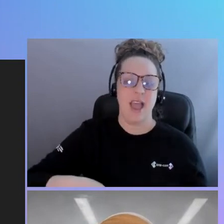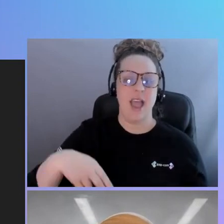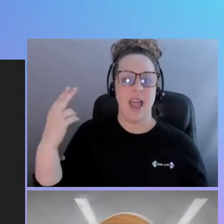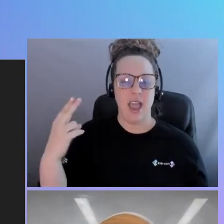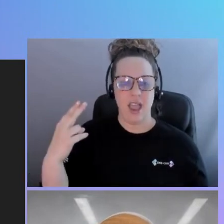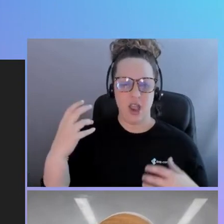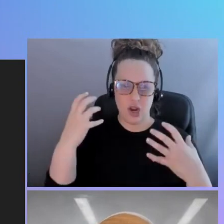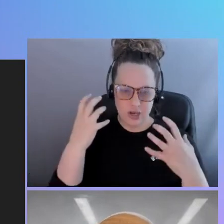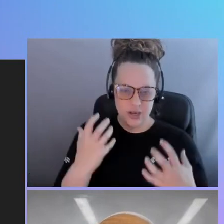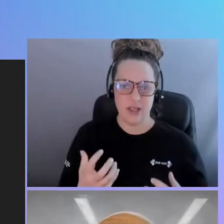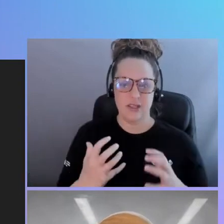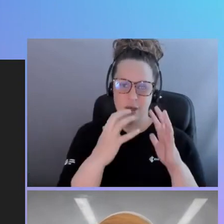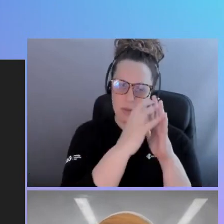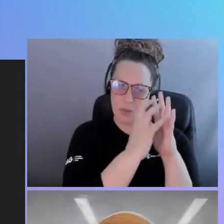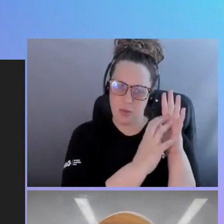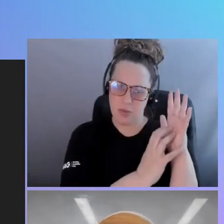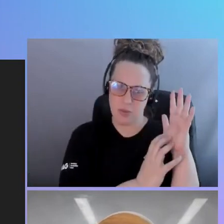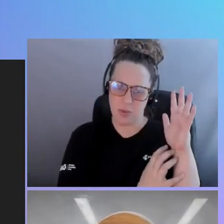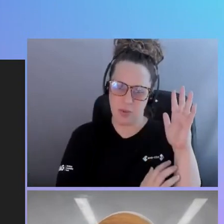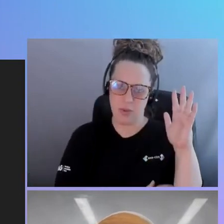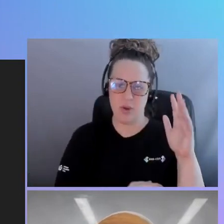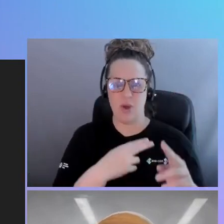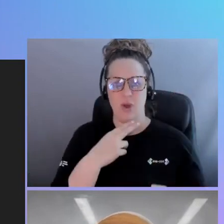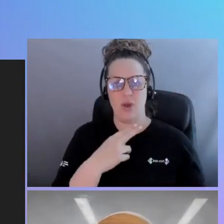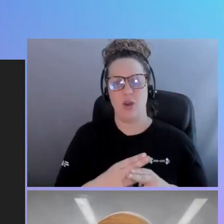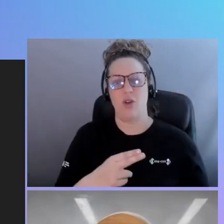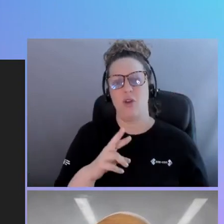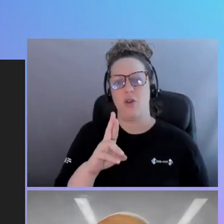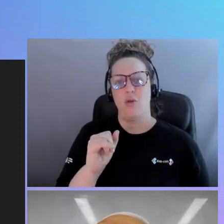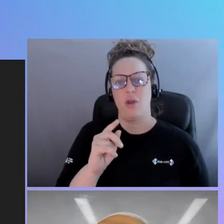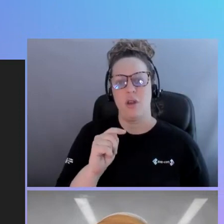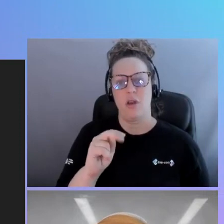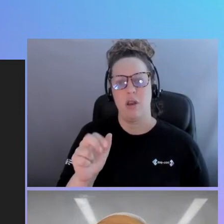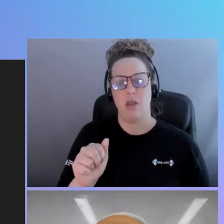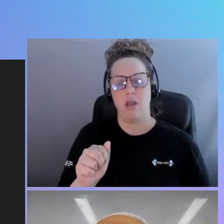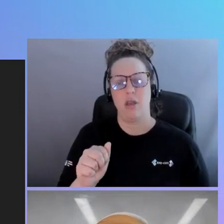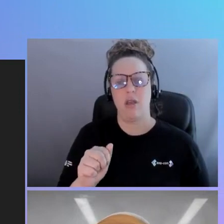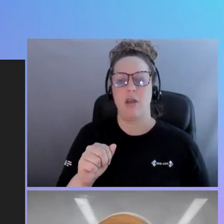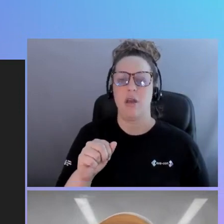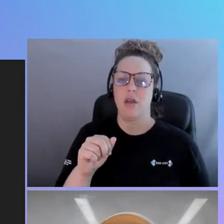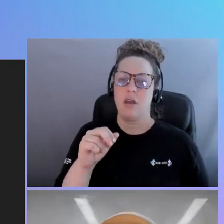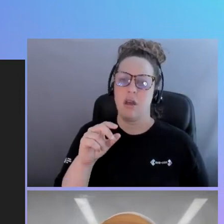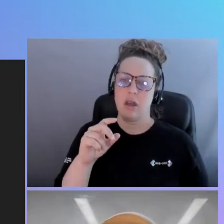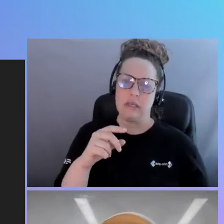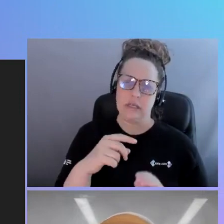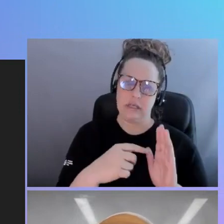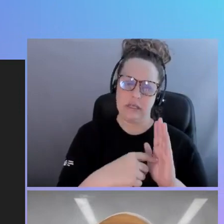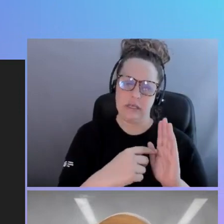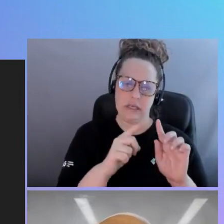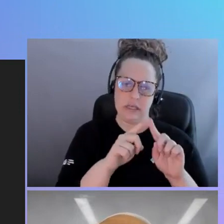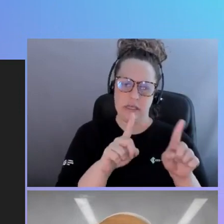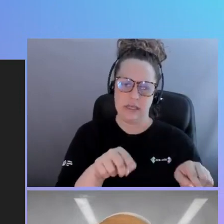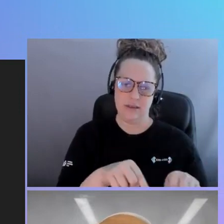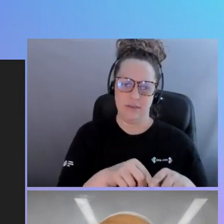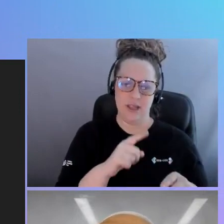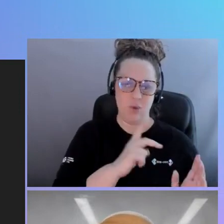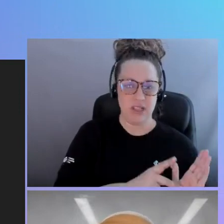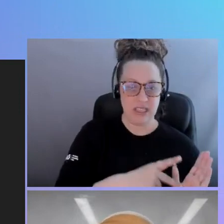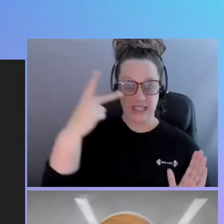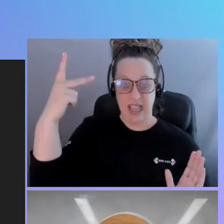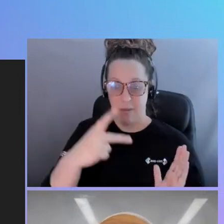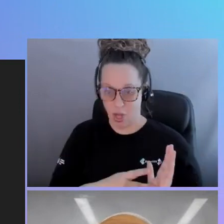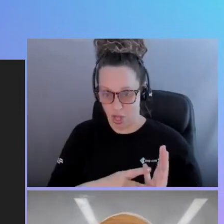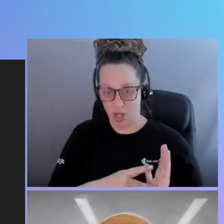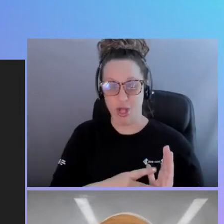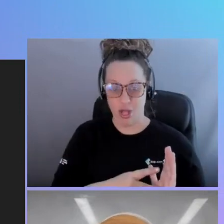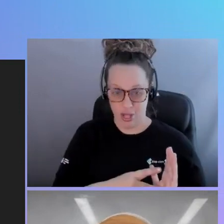density screen called Retina display that had basically double the density of the previous iPhones. But we will still work